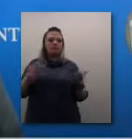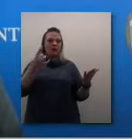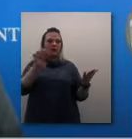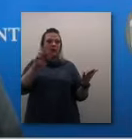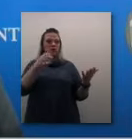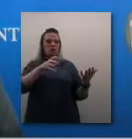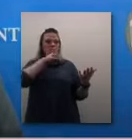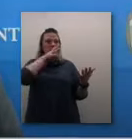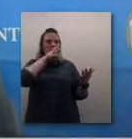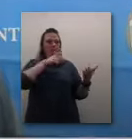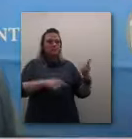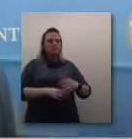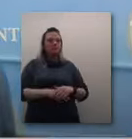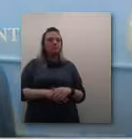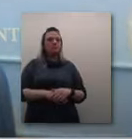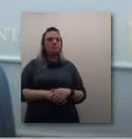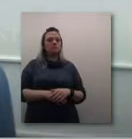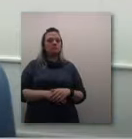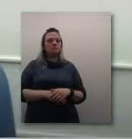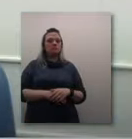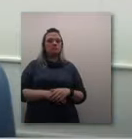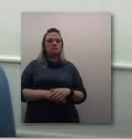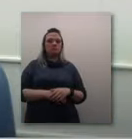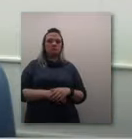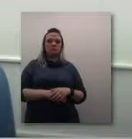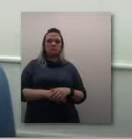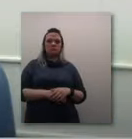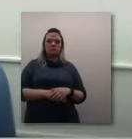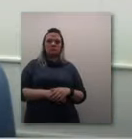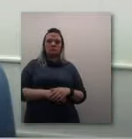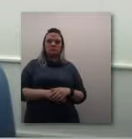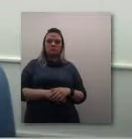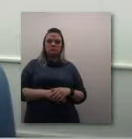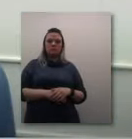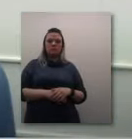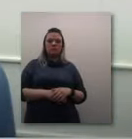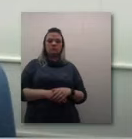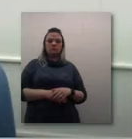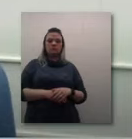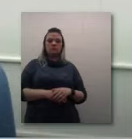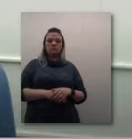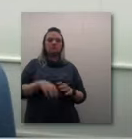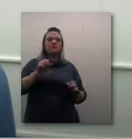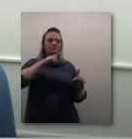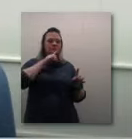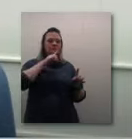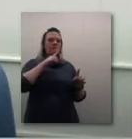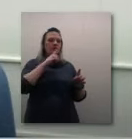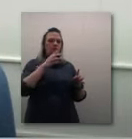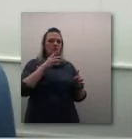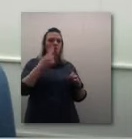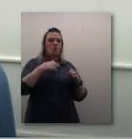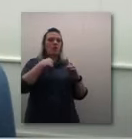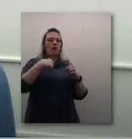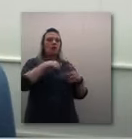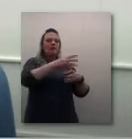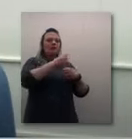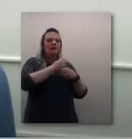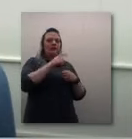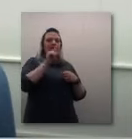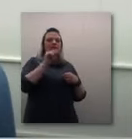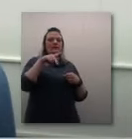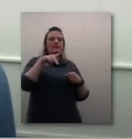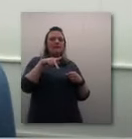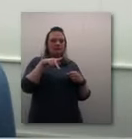about the process? Sure. So when we receive a tip, we follow up. Many times the tip does